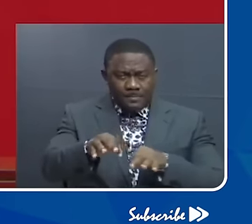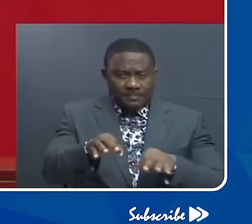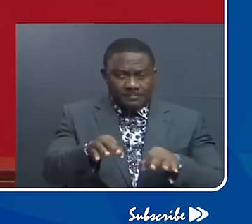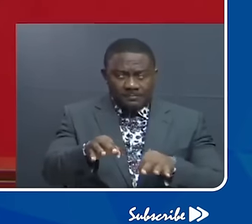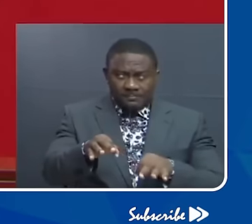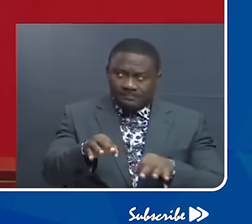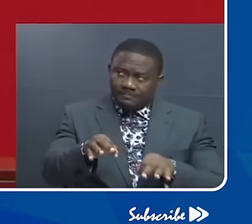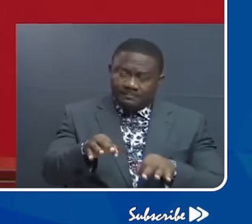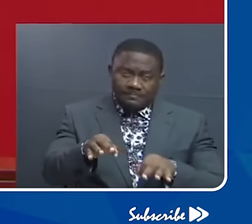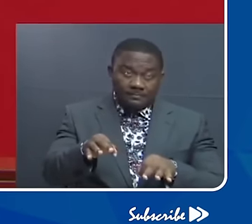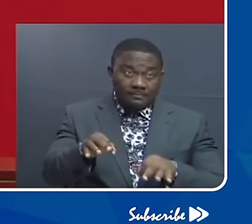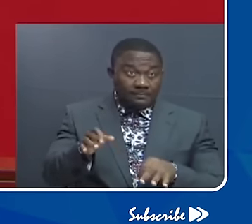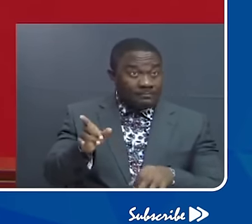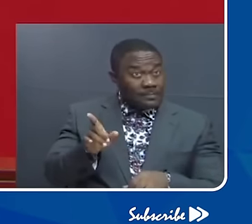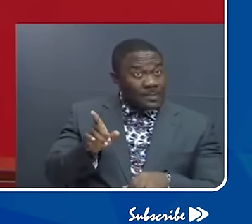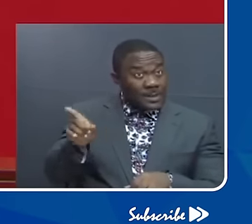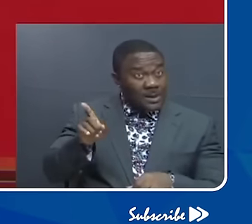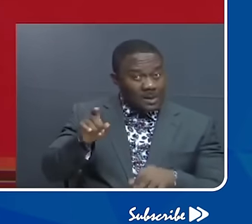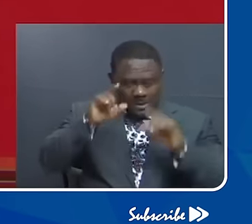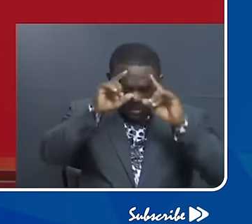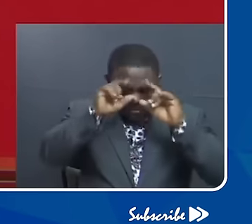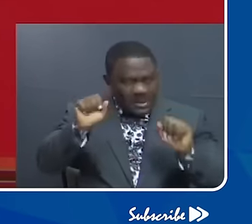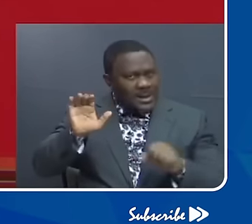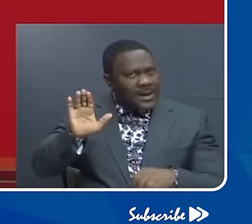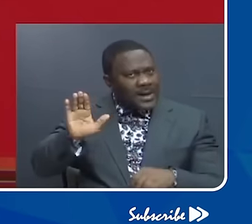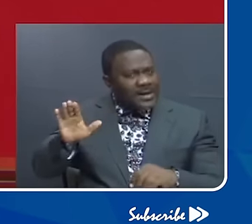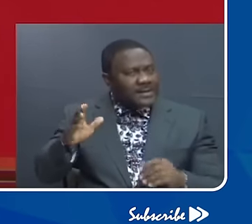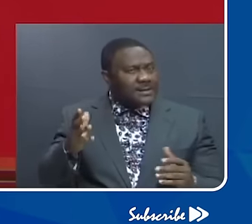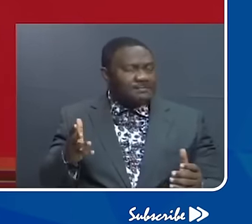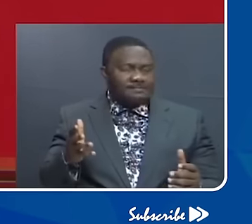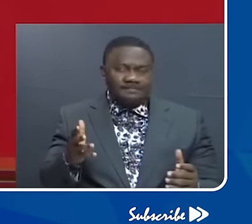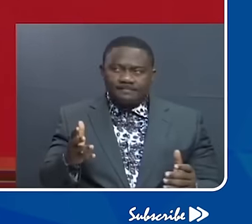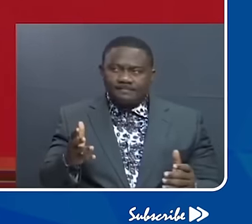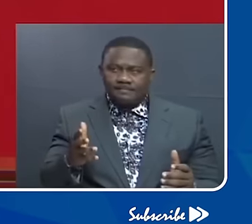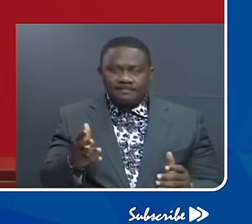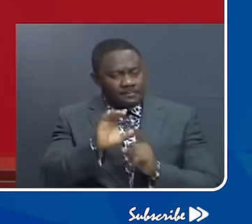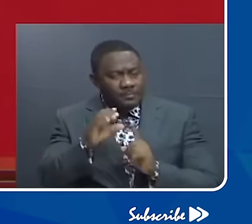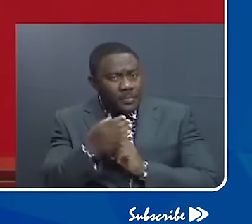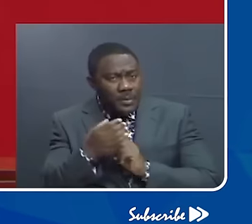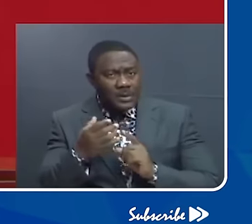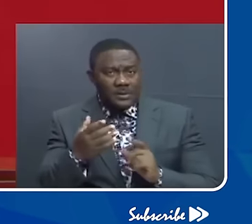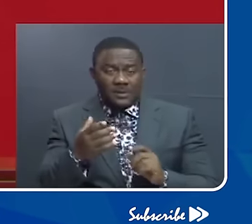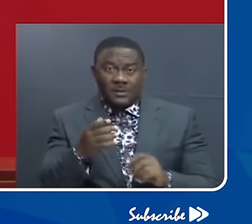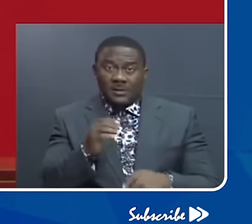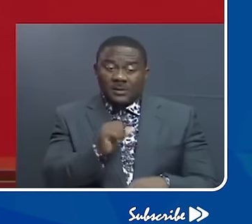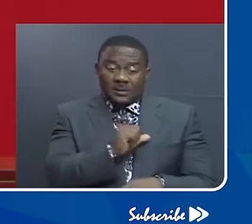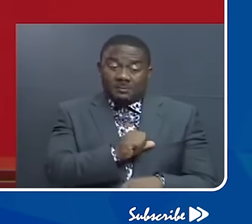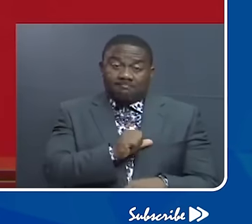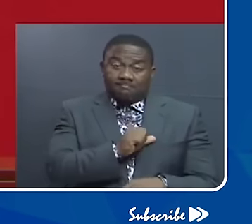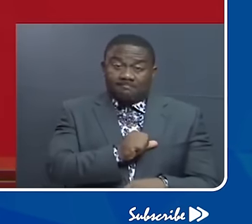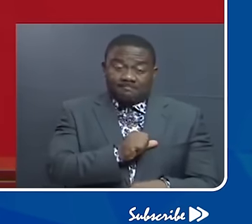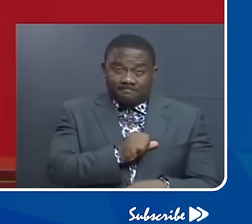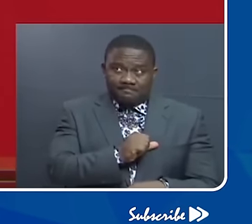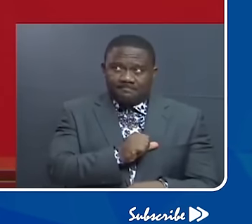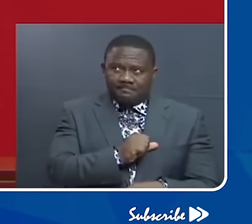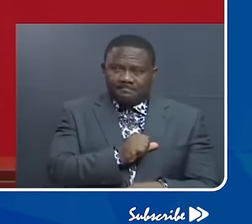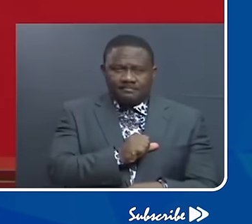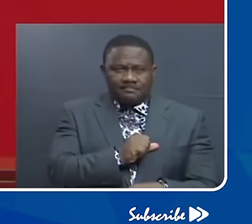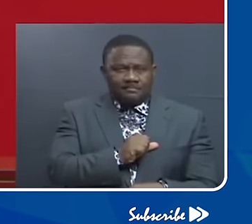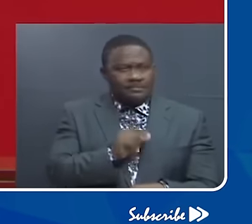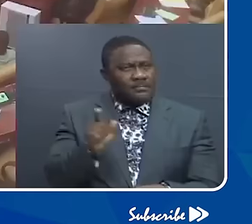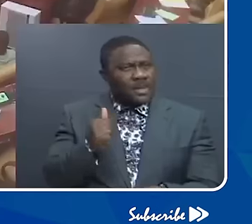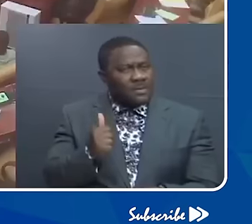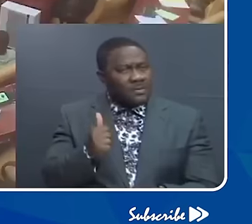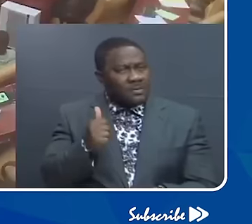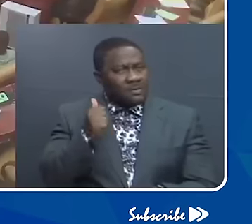the President's justification for his actions, or rather, the lack thereof, particularly highlighting that his failure